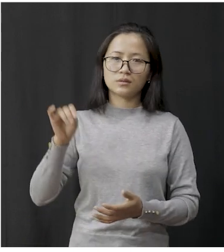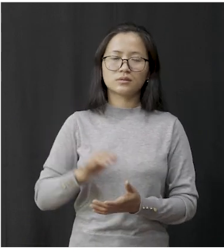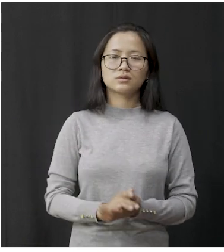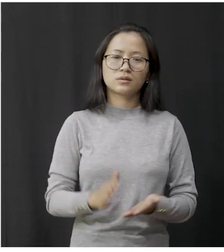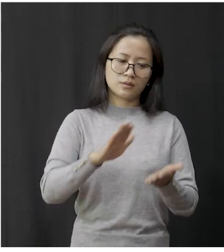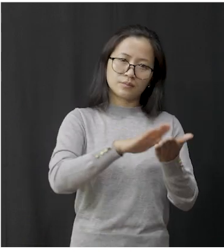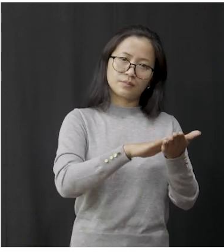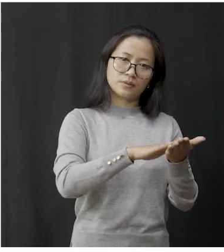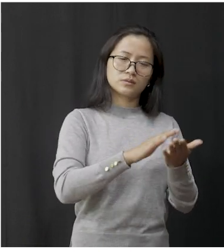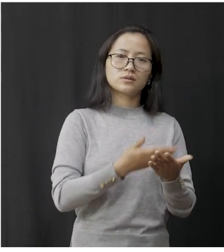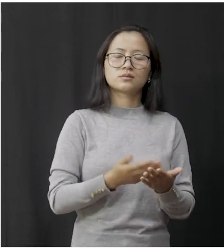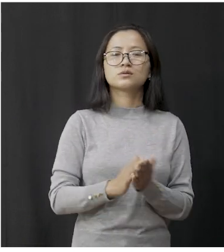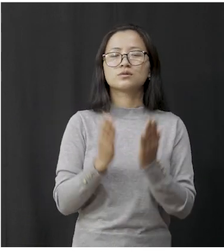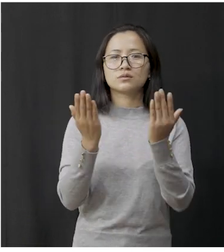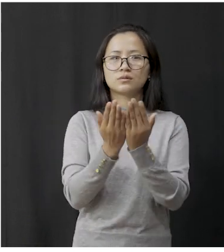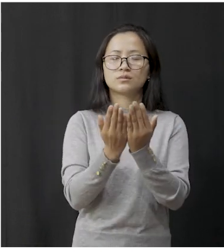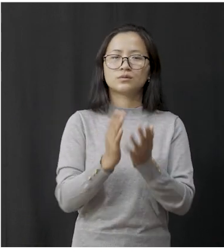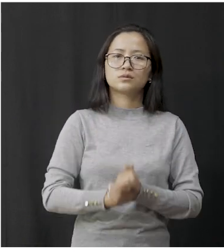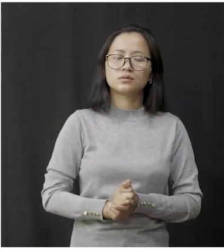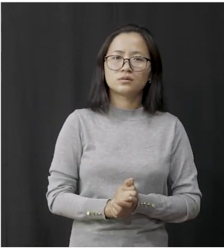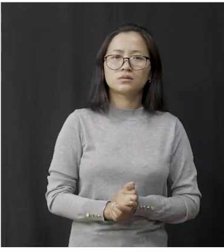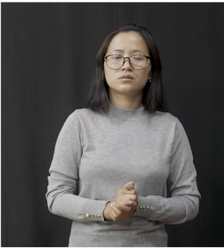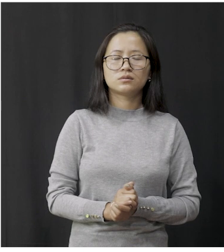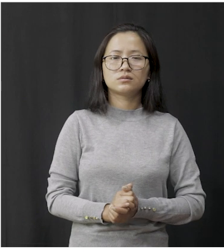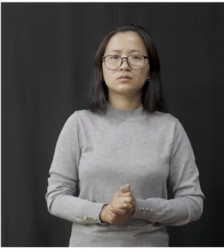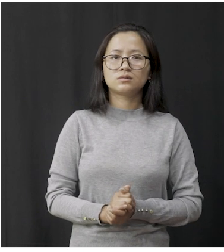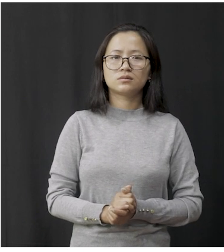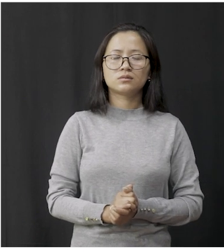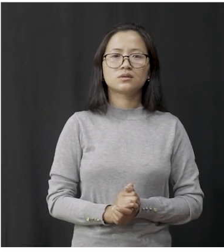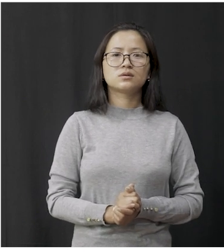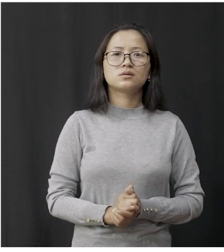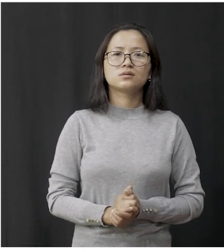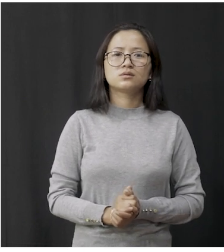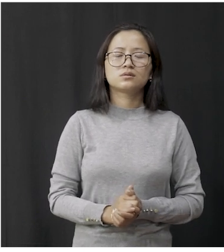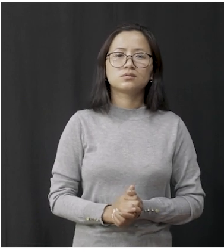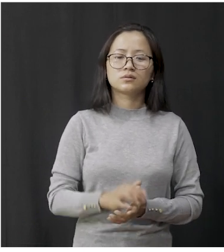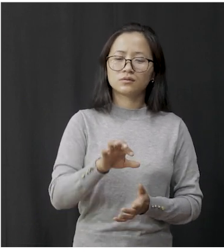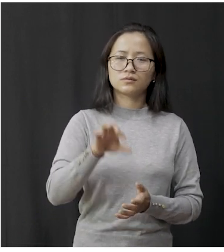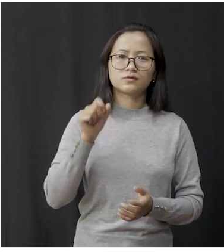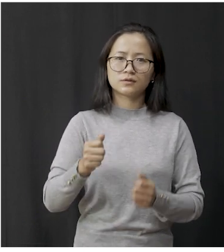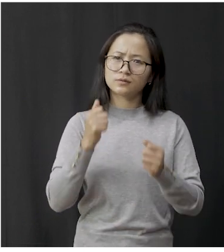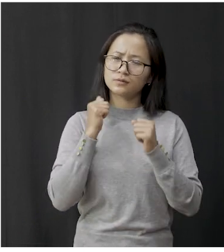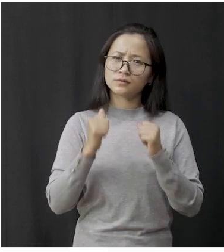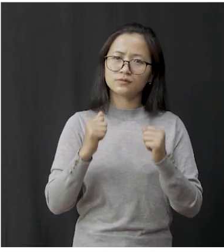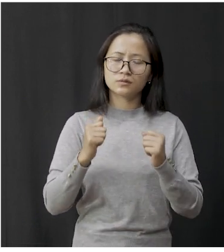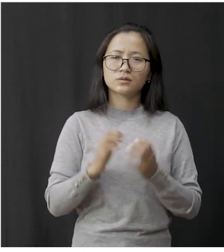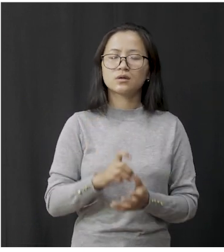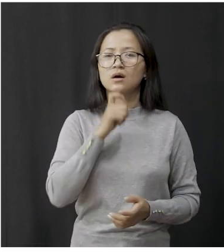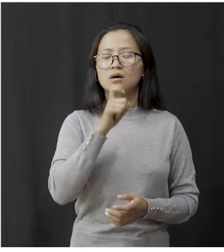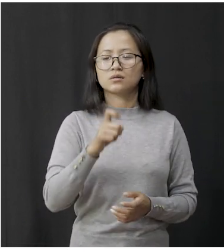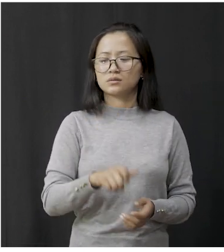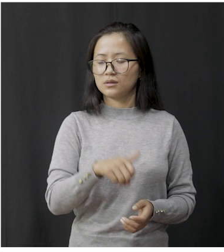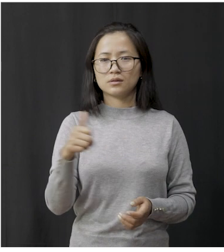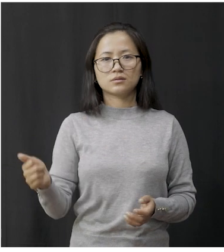then paste them in your notebook or scrapbook. And if you find difficulty, you can ask any